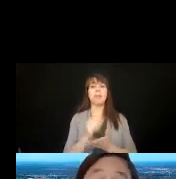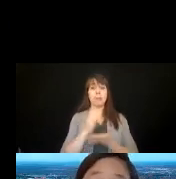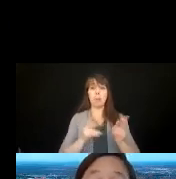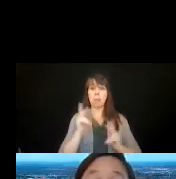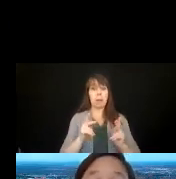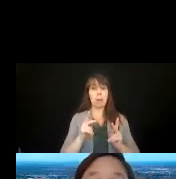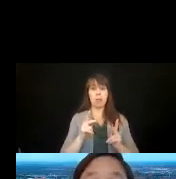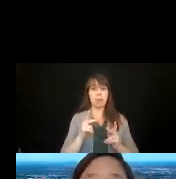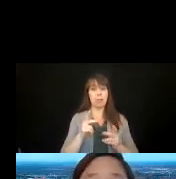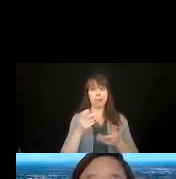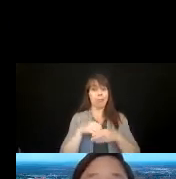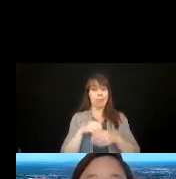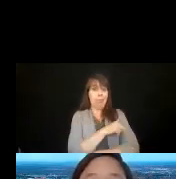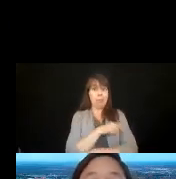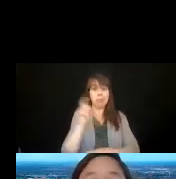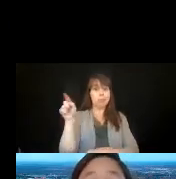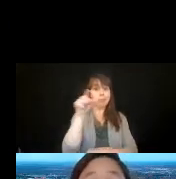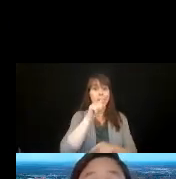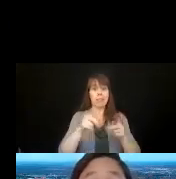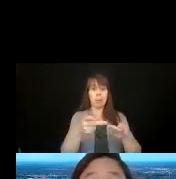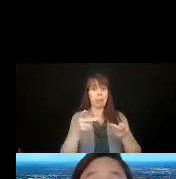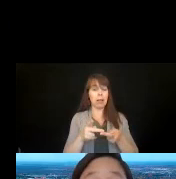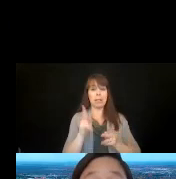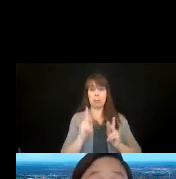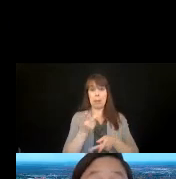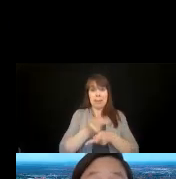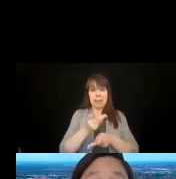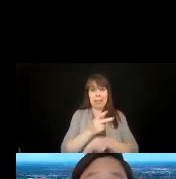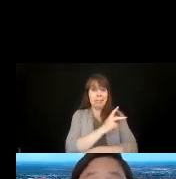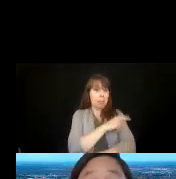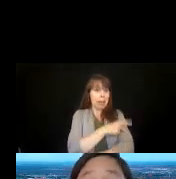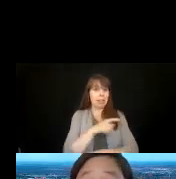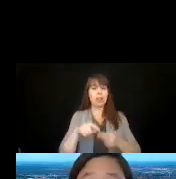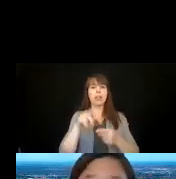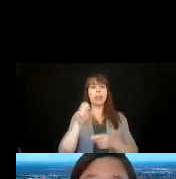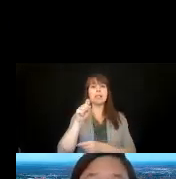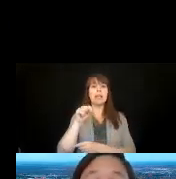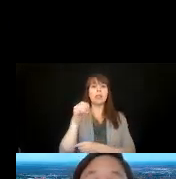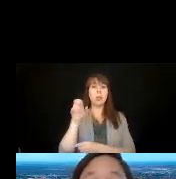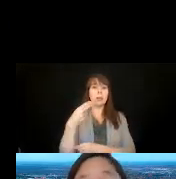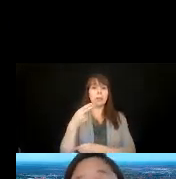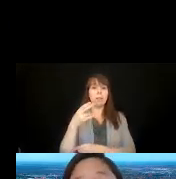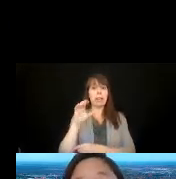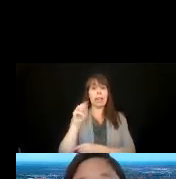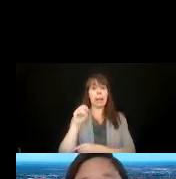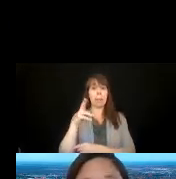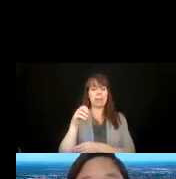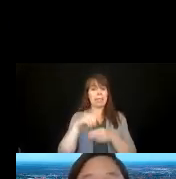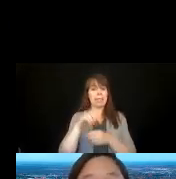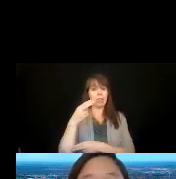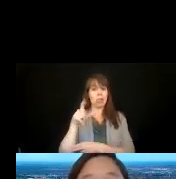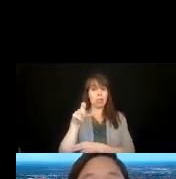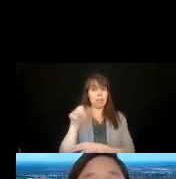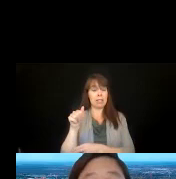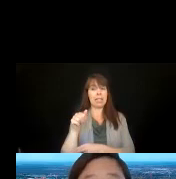multiple sites. Our Michigan Medicine providers take care of patients at the St. Joseph Mercy Chelsea campus. We also take care of